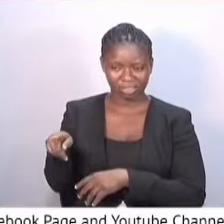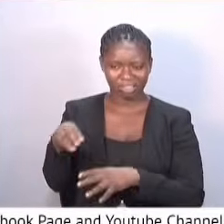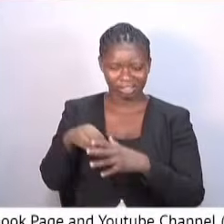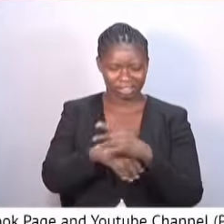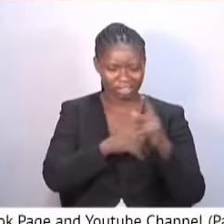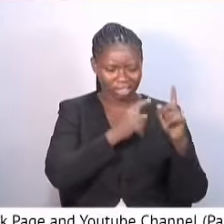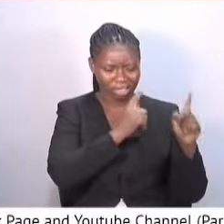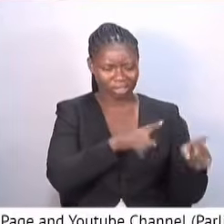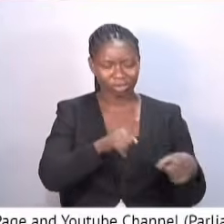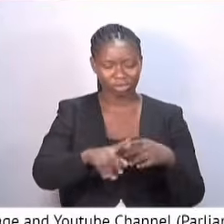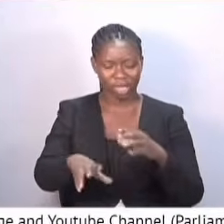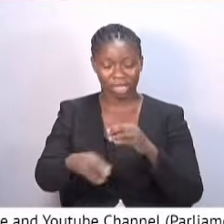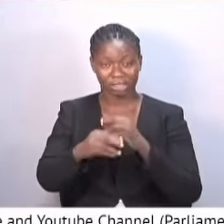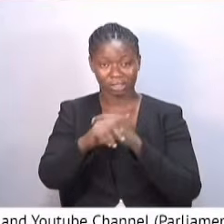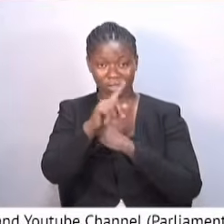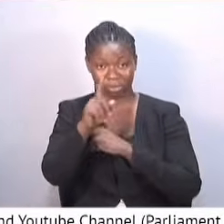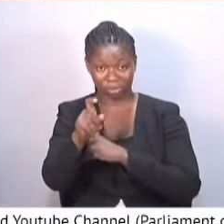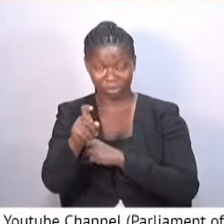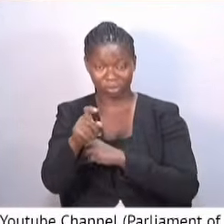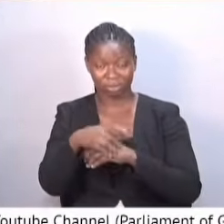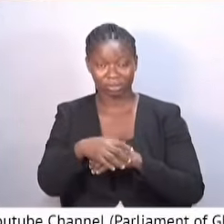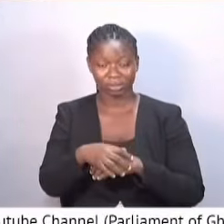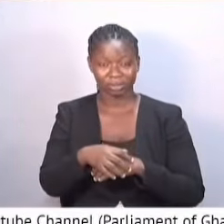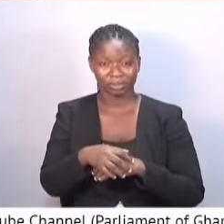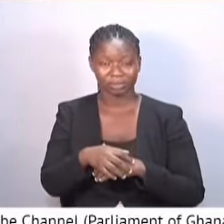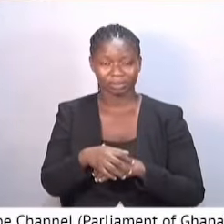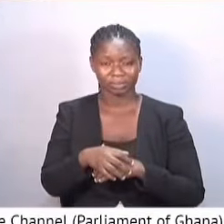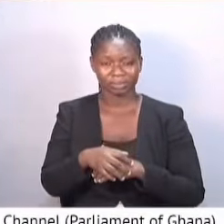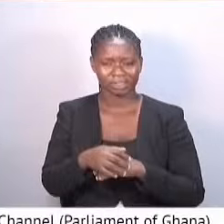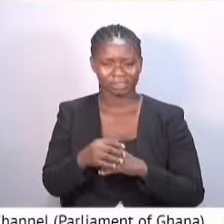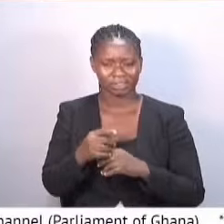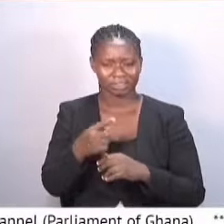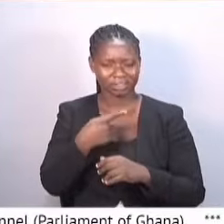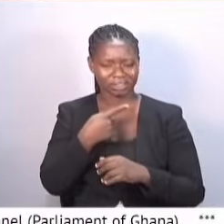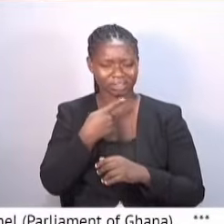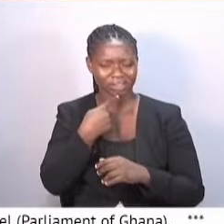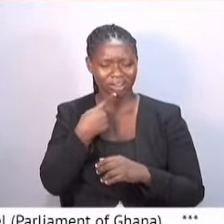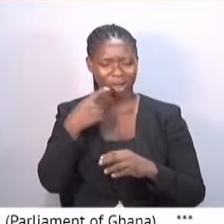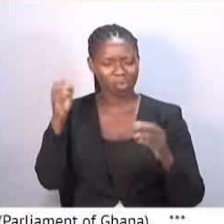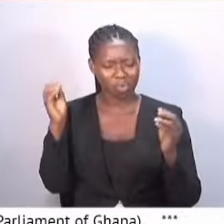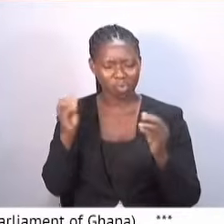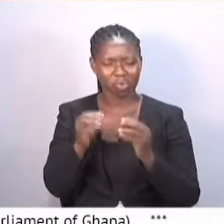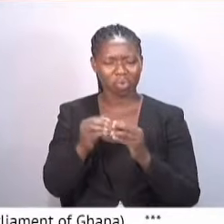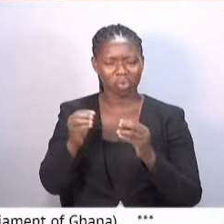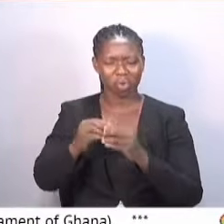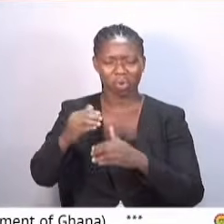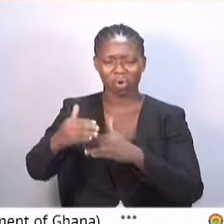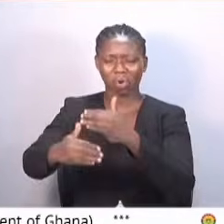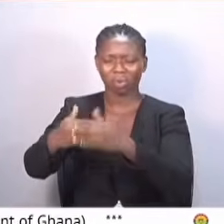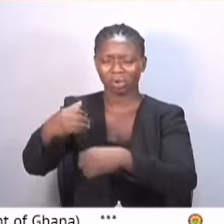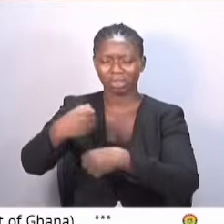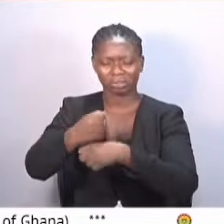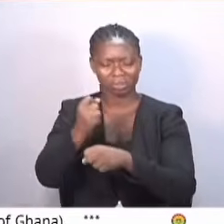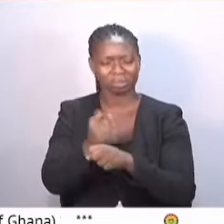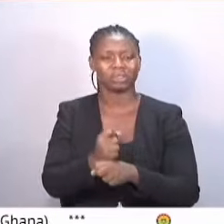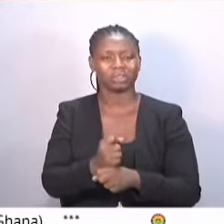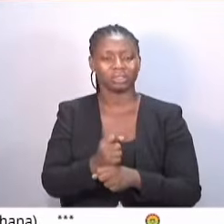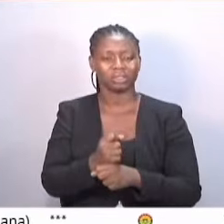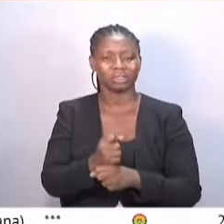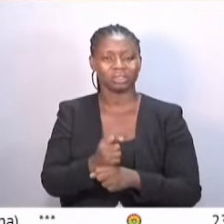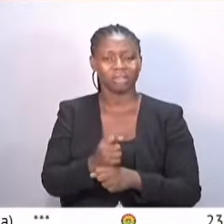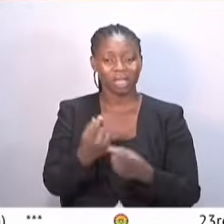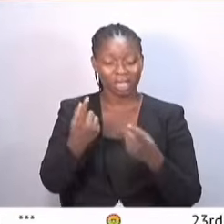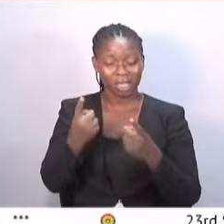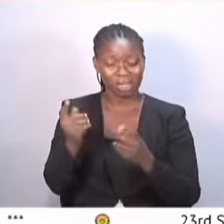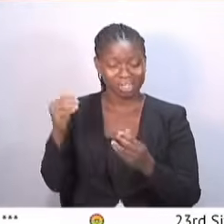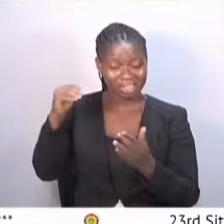In his answer to the supplementary question, he indicated that a lot of progress has been made and